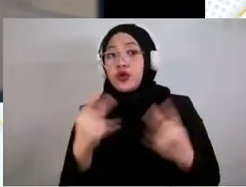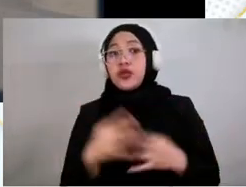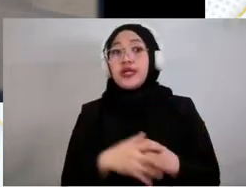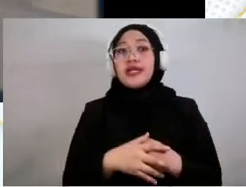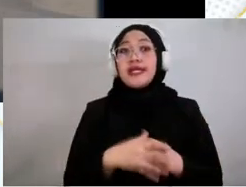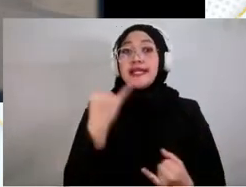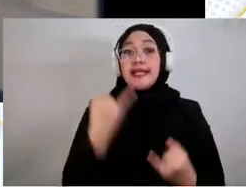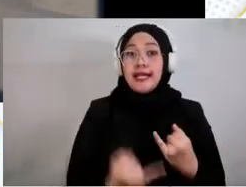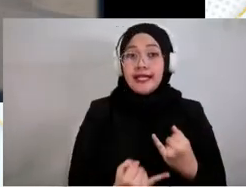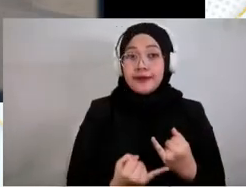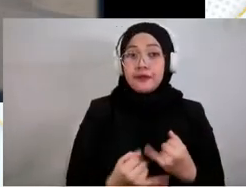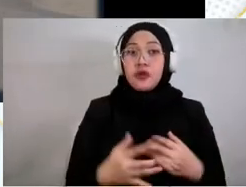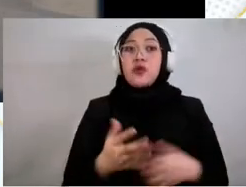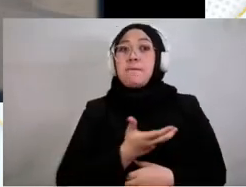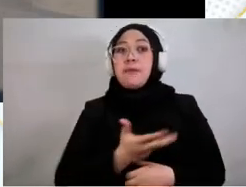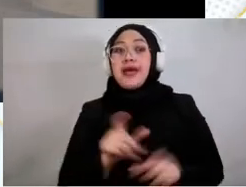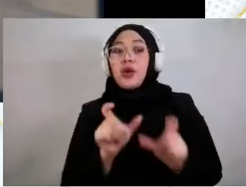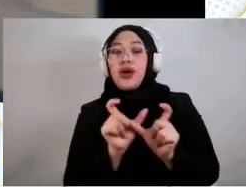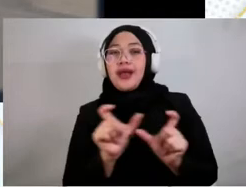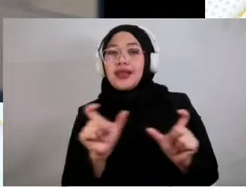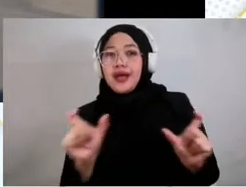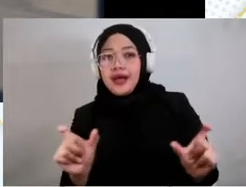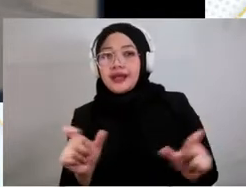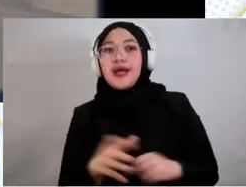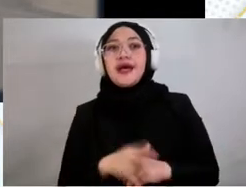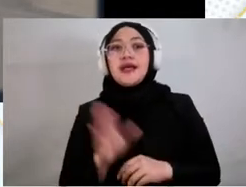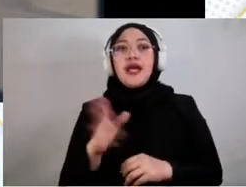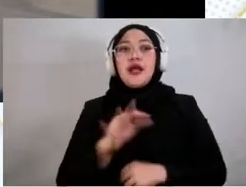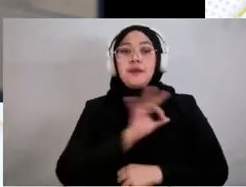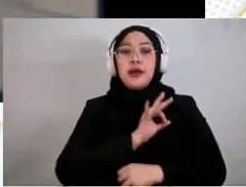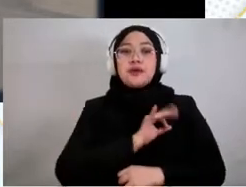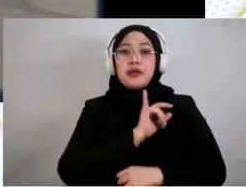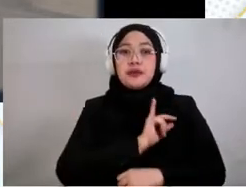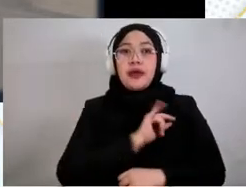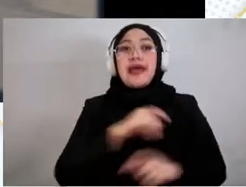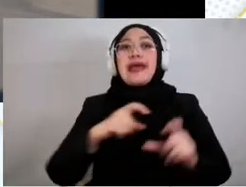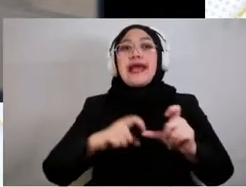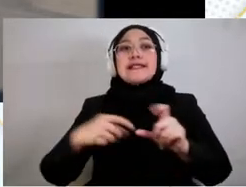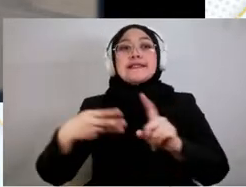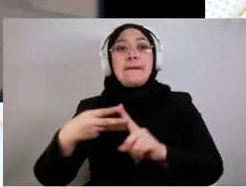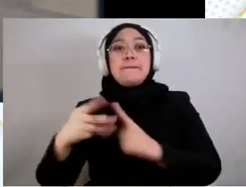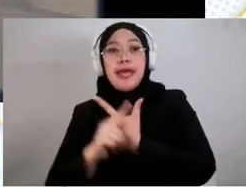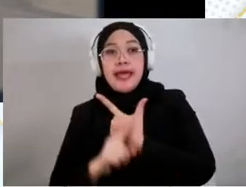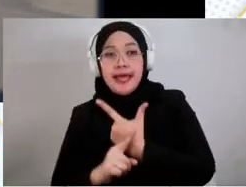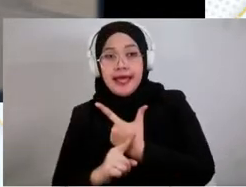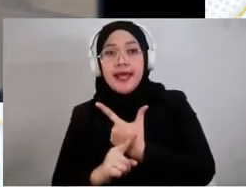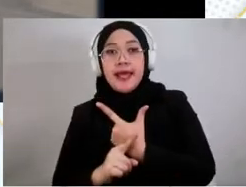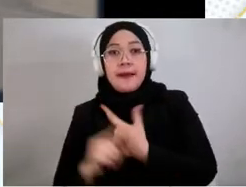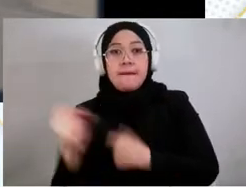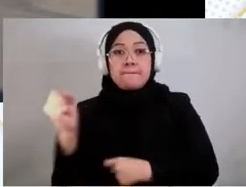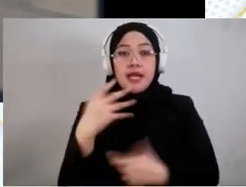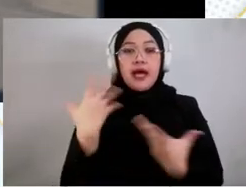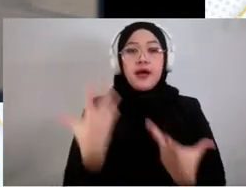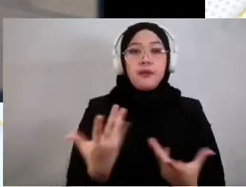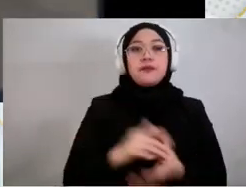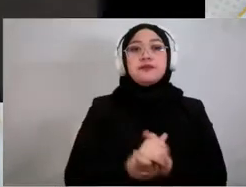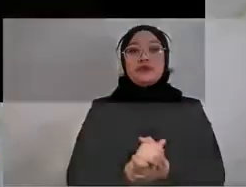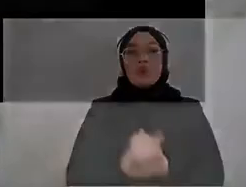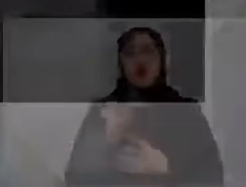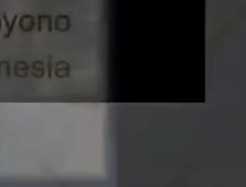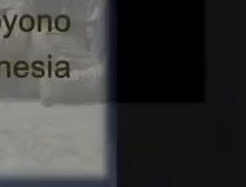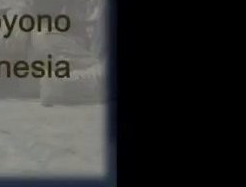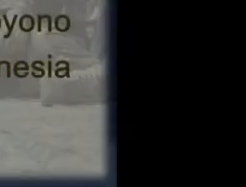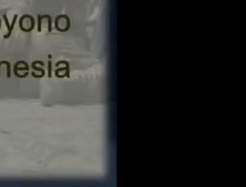least, I would like to quote statement from our former President Susilo Bambang Yudhoyono, say that to maintain